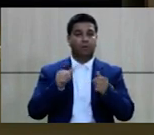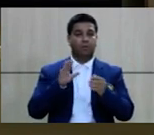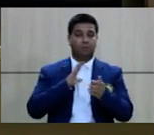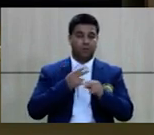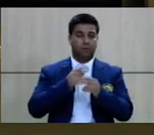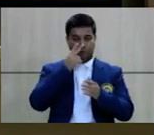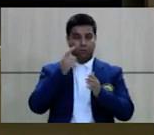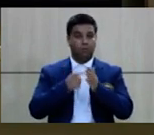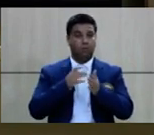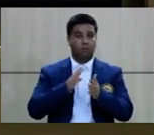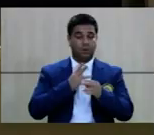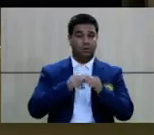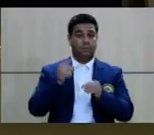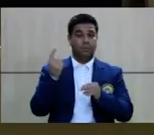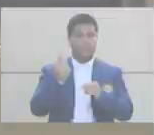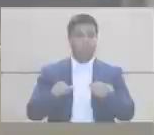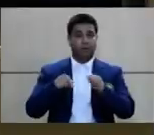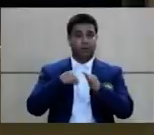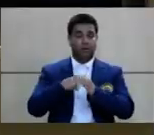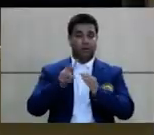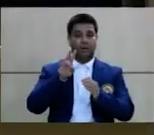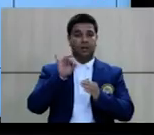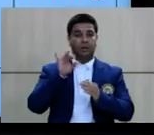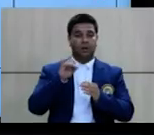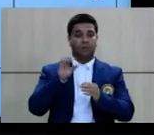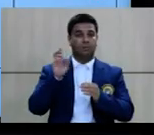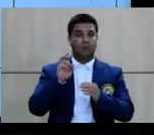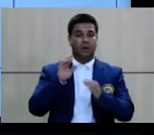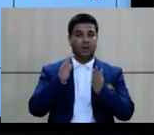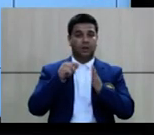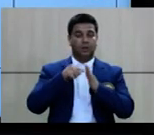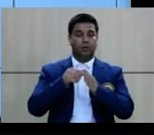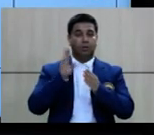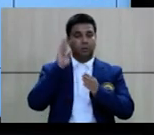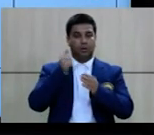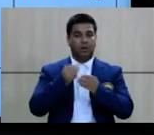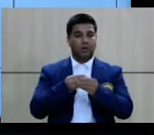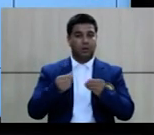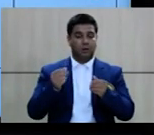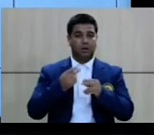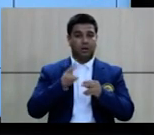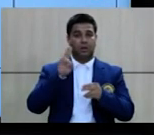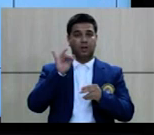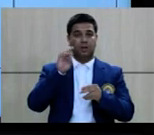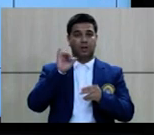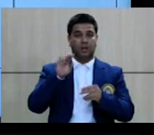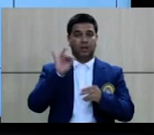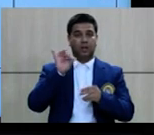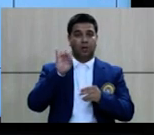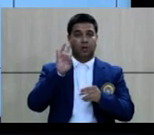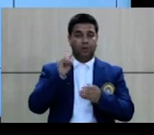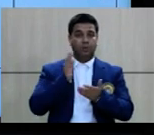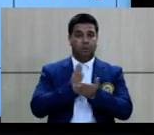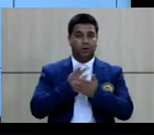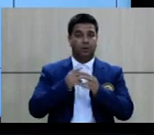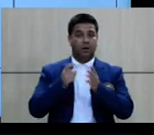ko'rib aniqladik. Demak, birinchi moddamiz oq kristal modda, u suvda yaxshi eriydi. Nitrat ioni bor